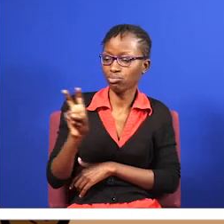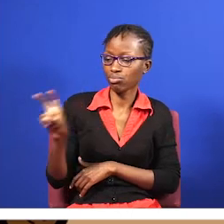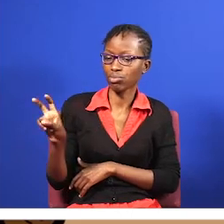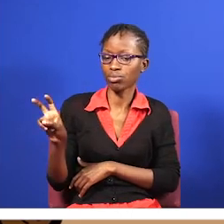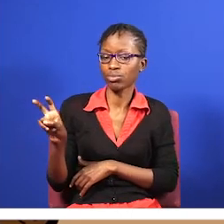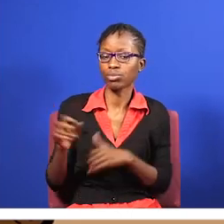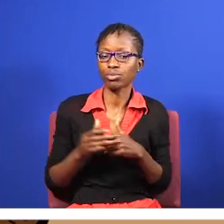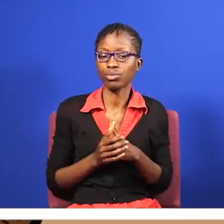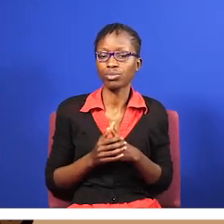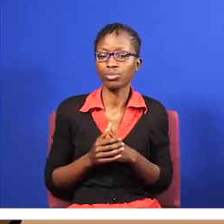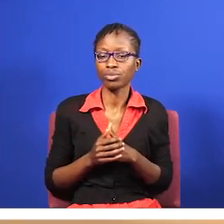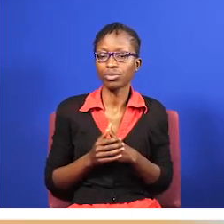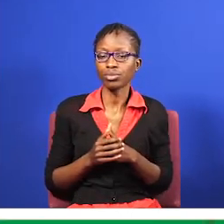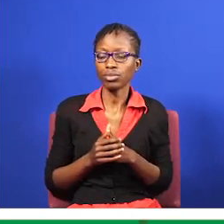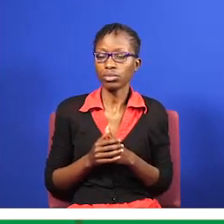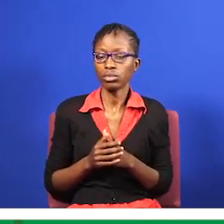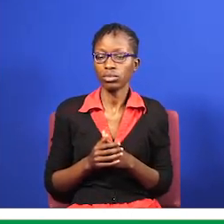right.